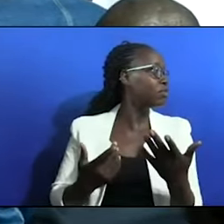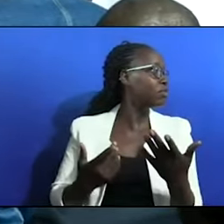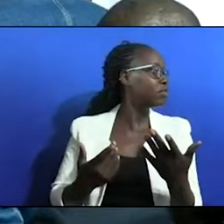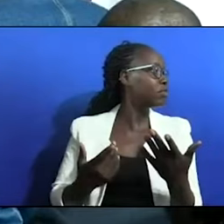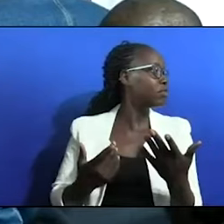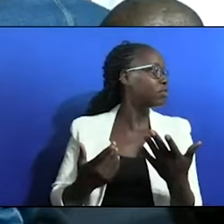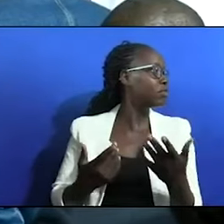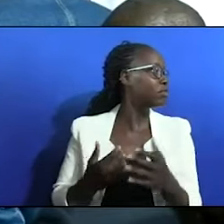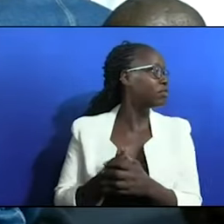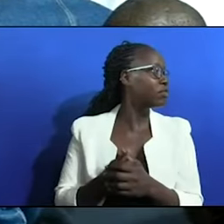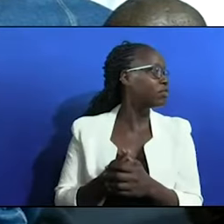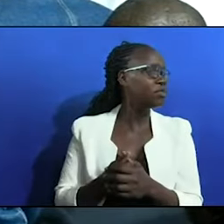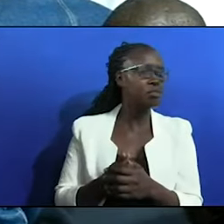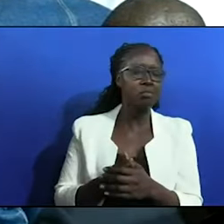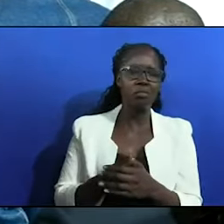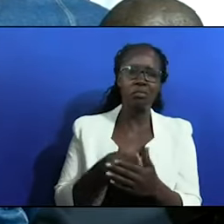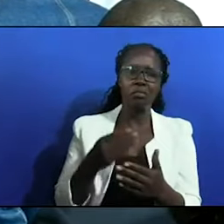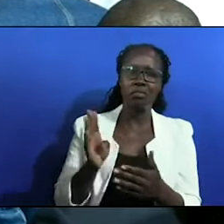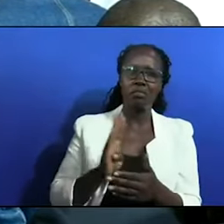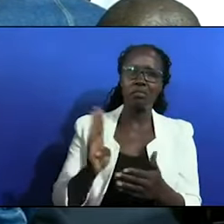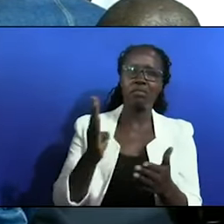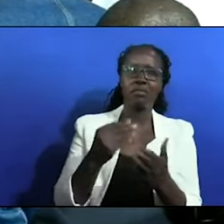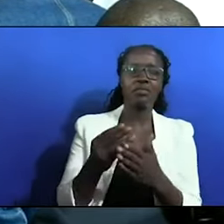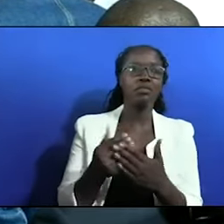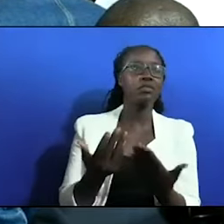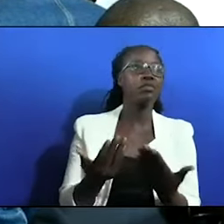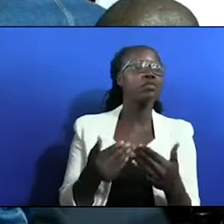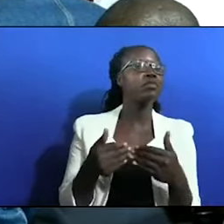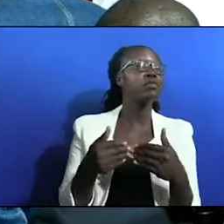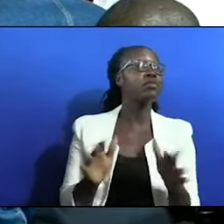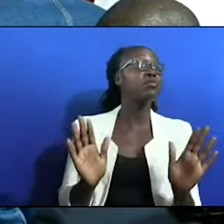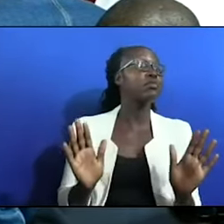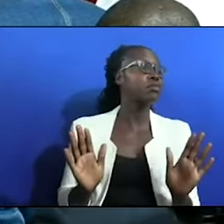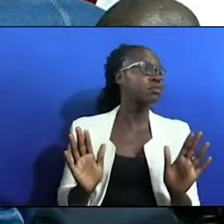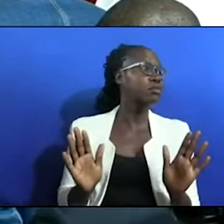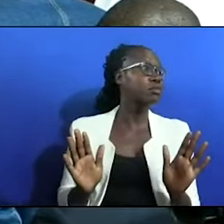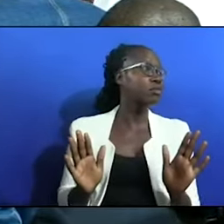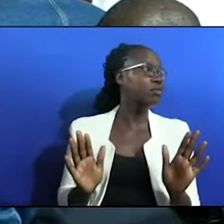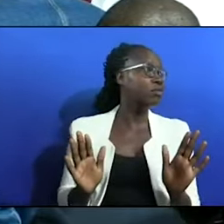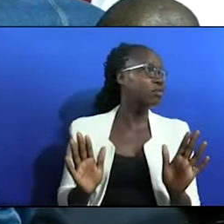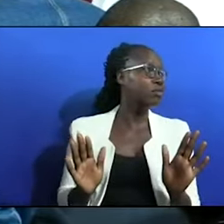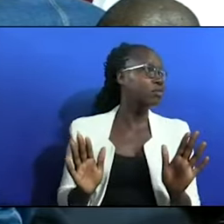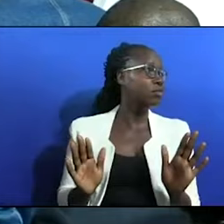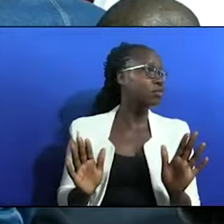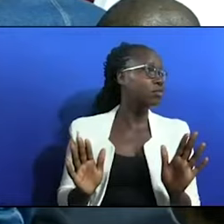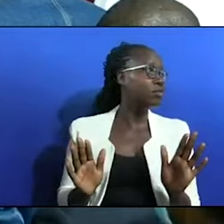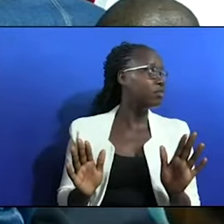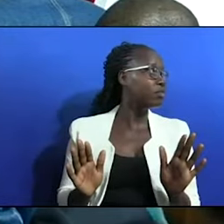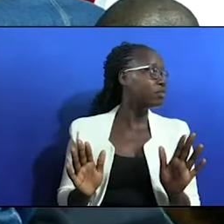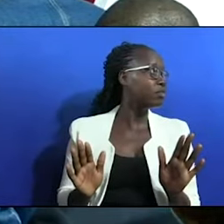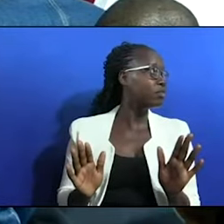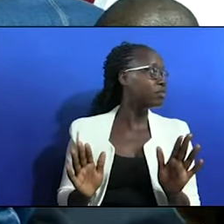Ukraine? Millions, billions of money. He has lost. His jets